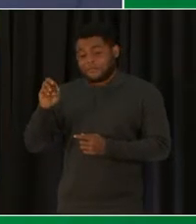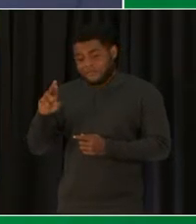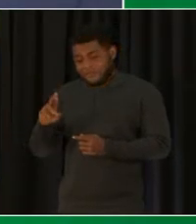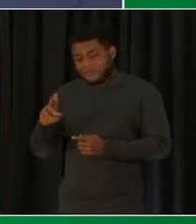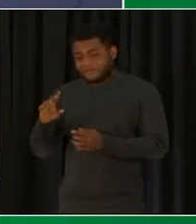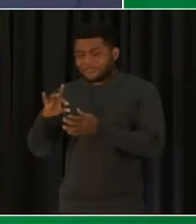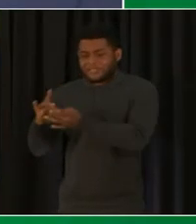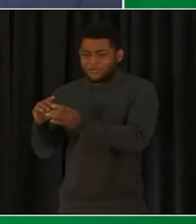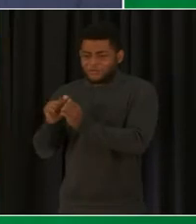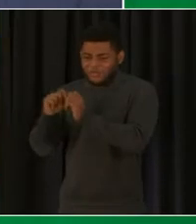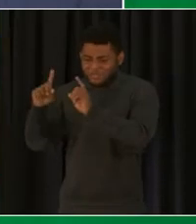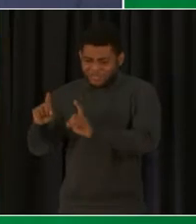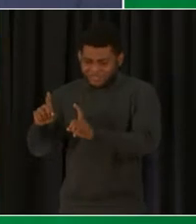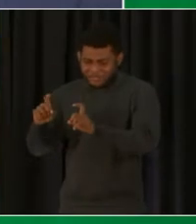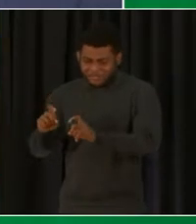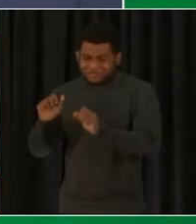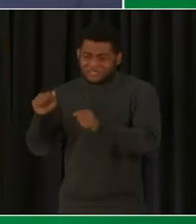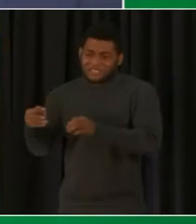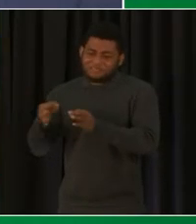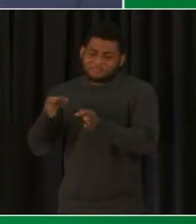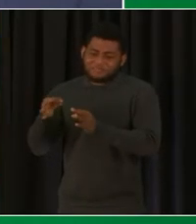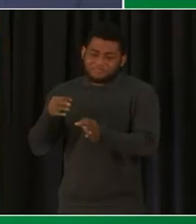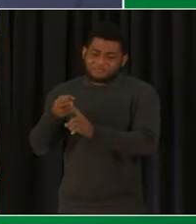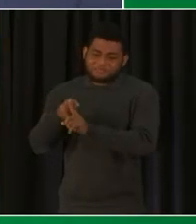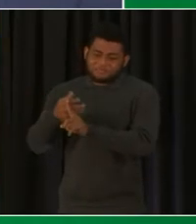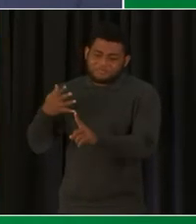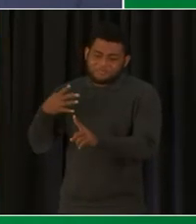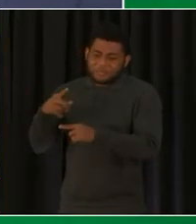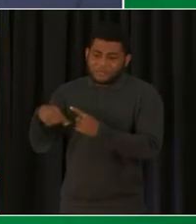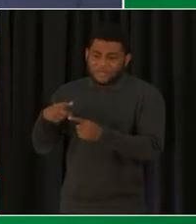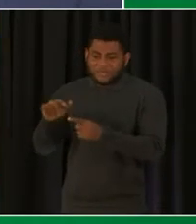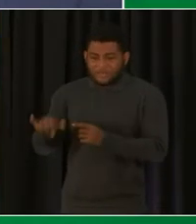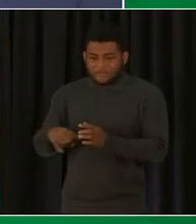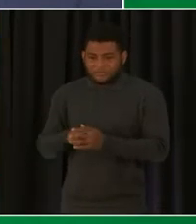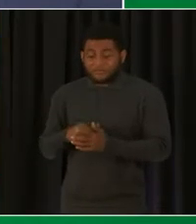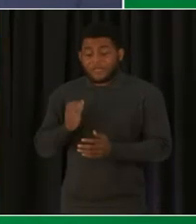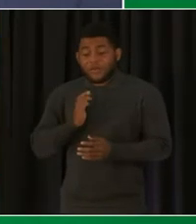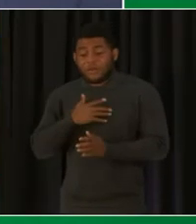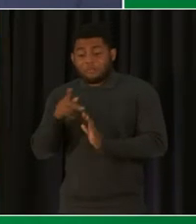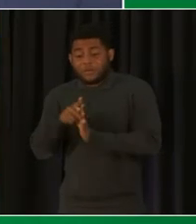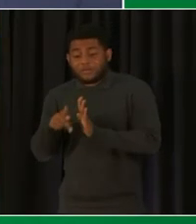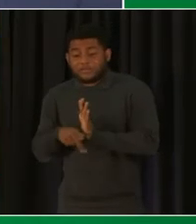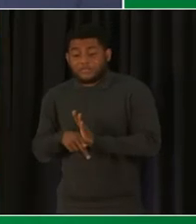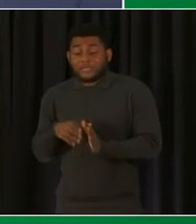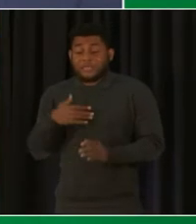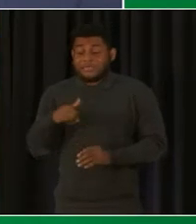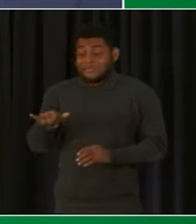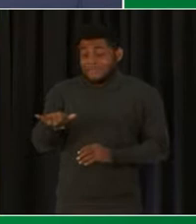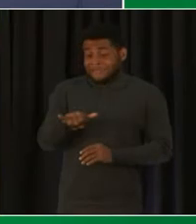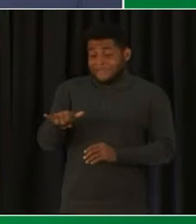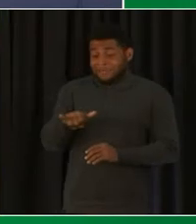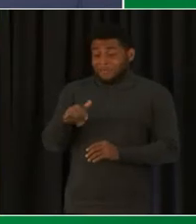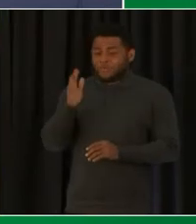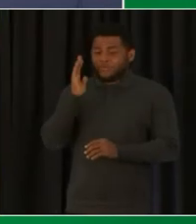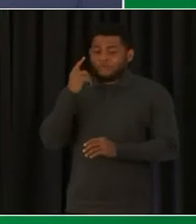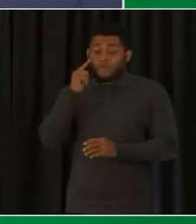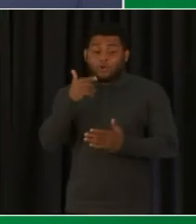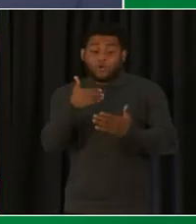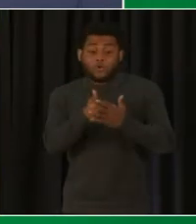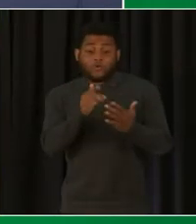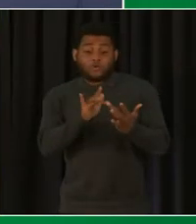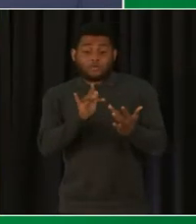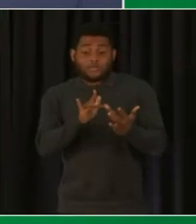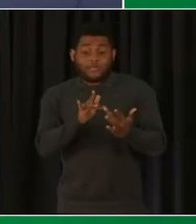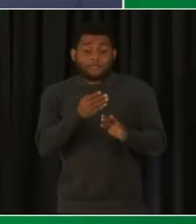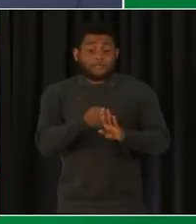and Dr. Elliott can talk a little bit more about many of our protocols are similar for contact tracing for